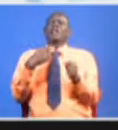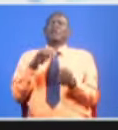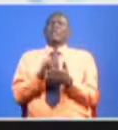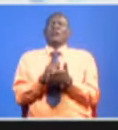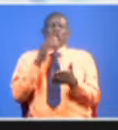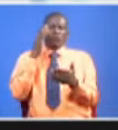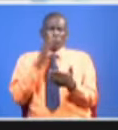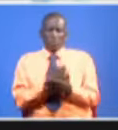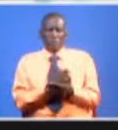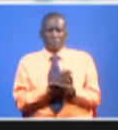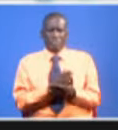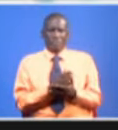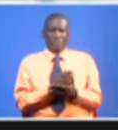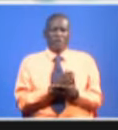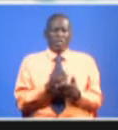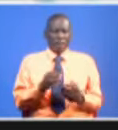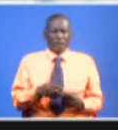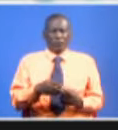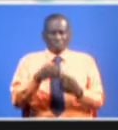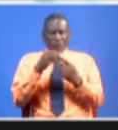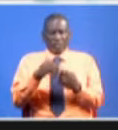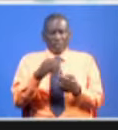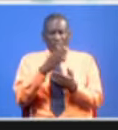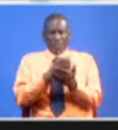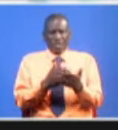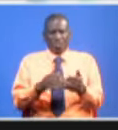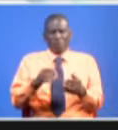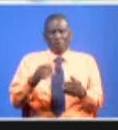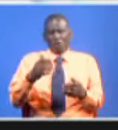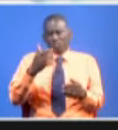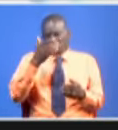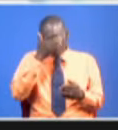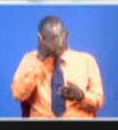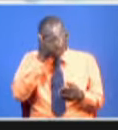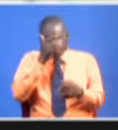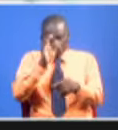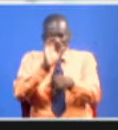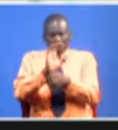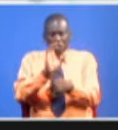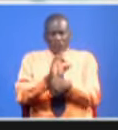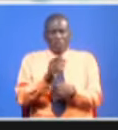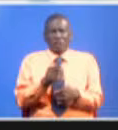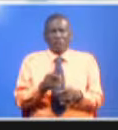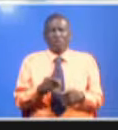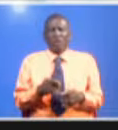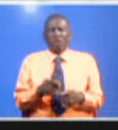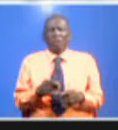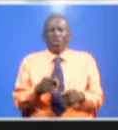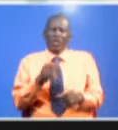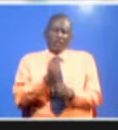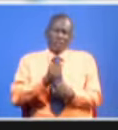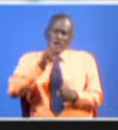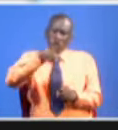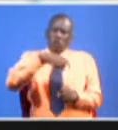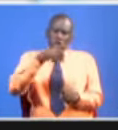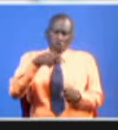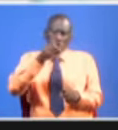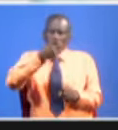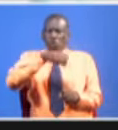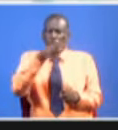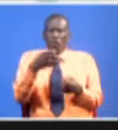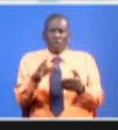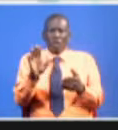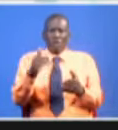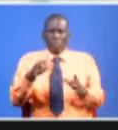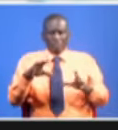indeed, especially a section of the evangelical church did the country wrong by